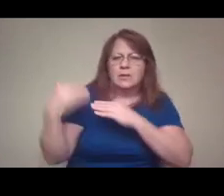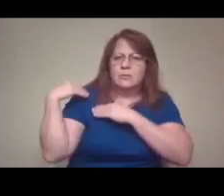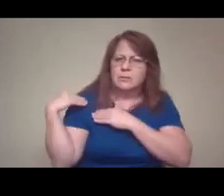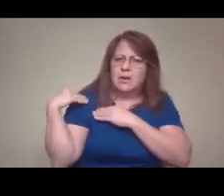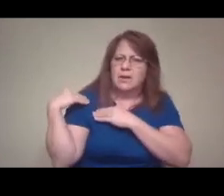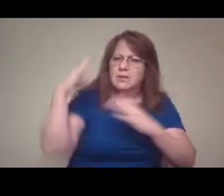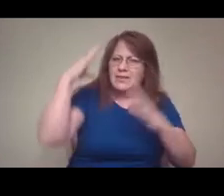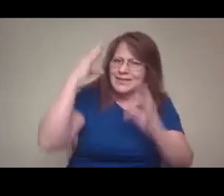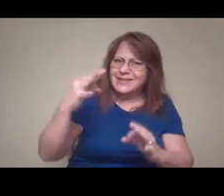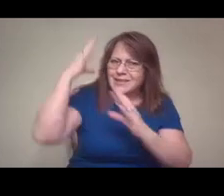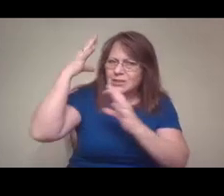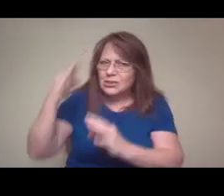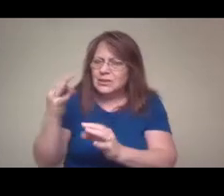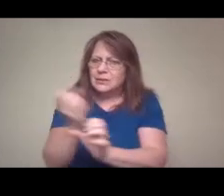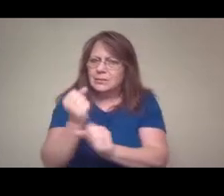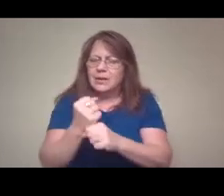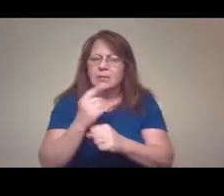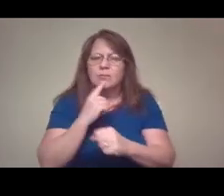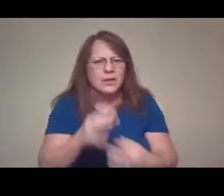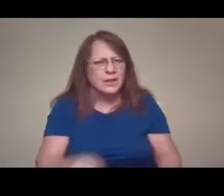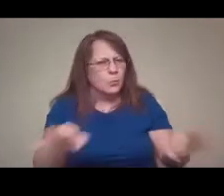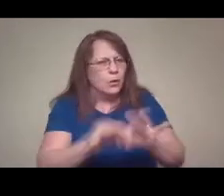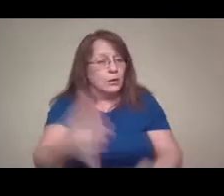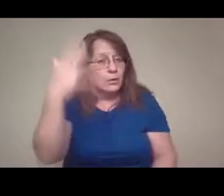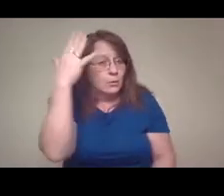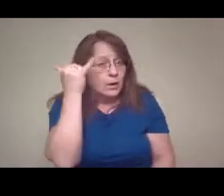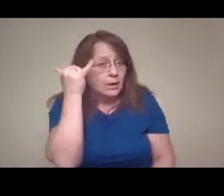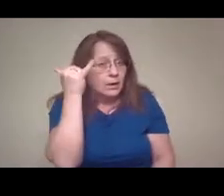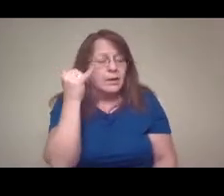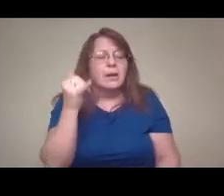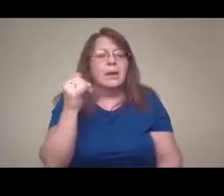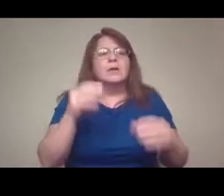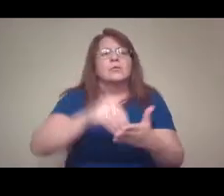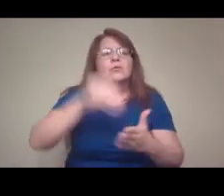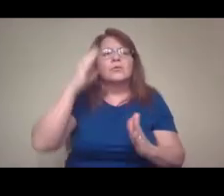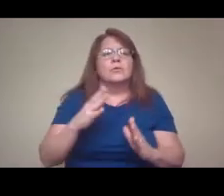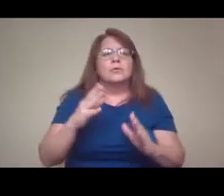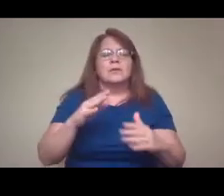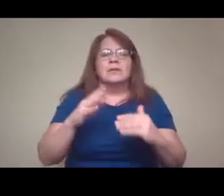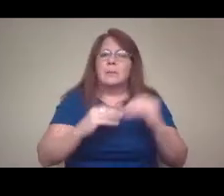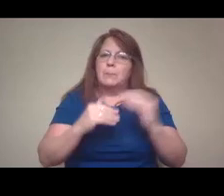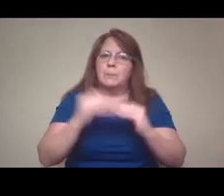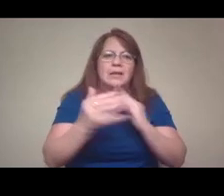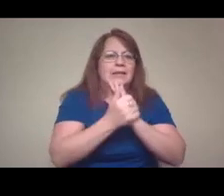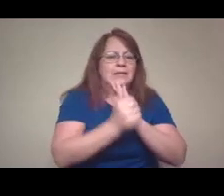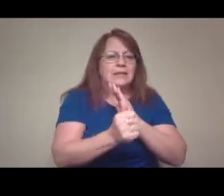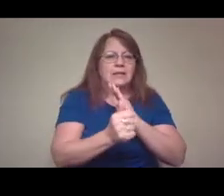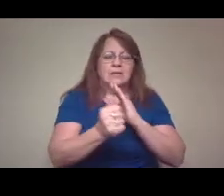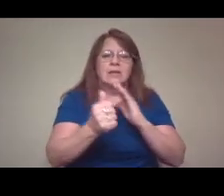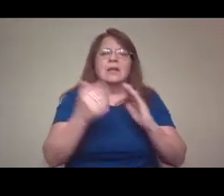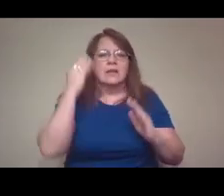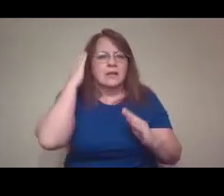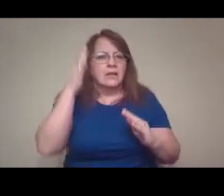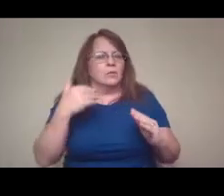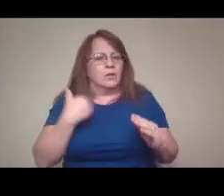so important is because students who build these skills are more likely to be resilient when they're faced with really any